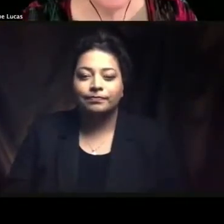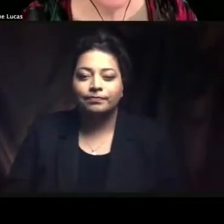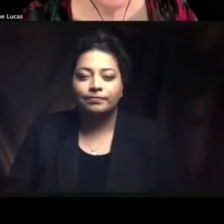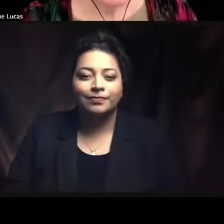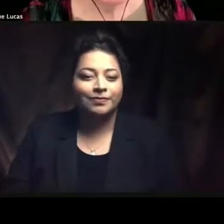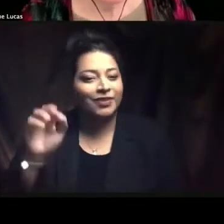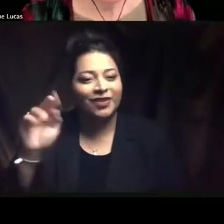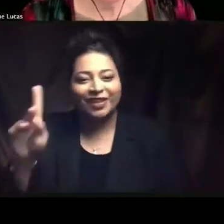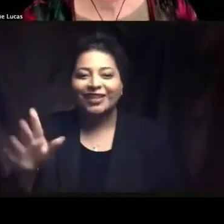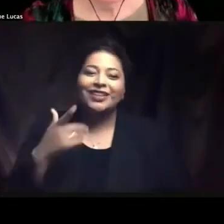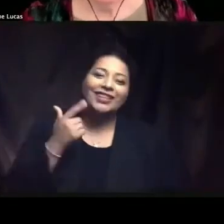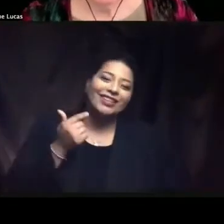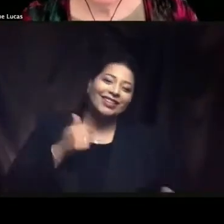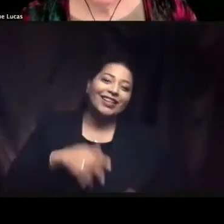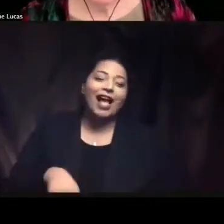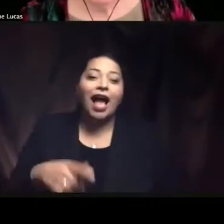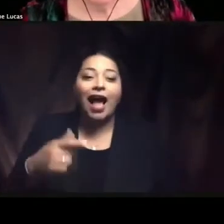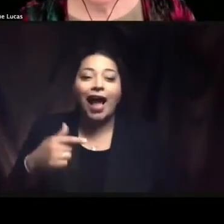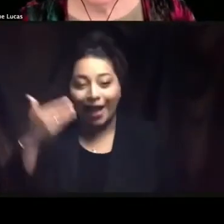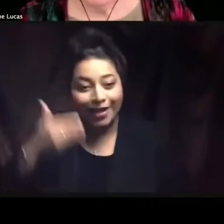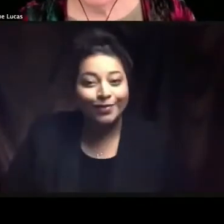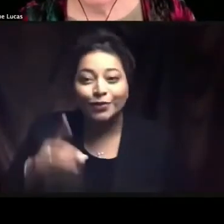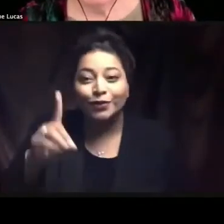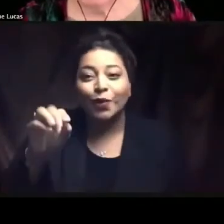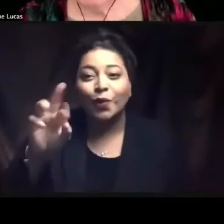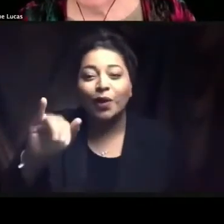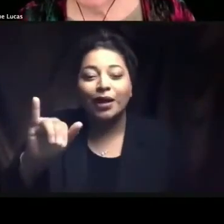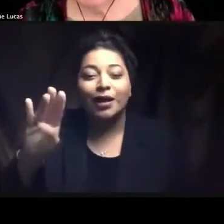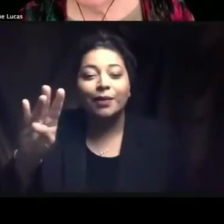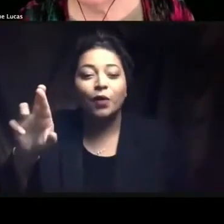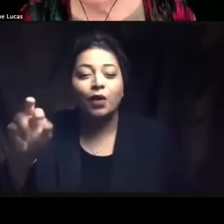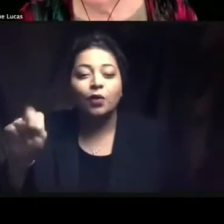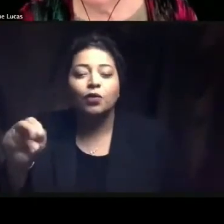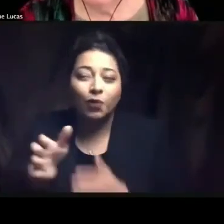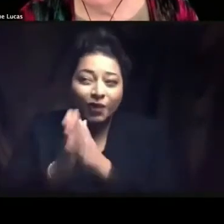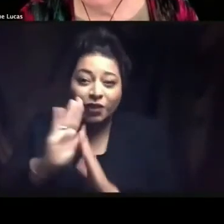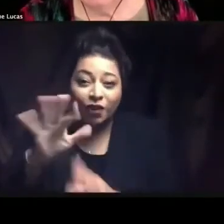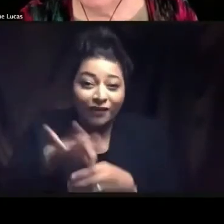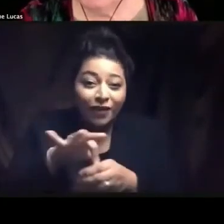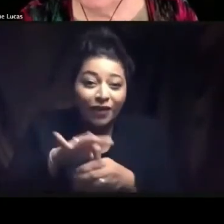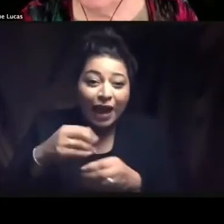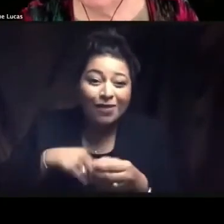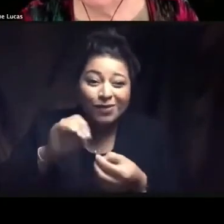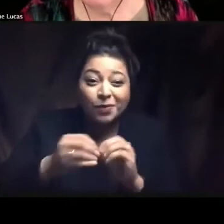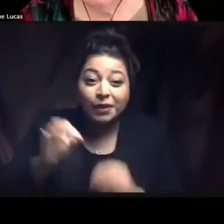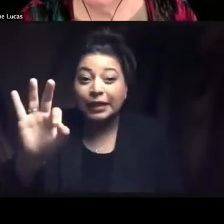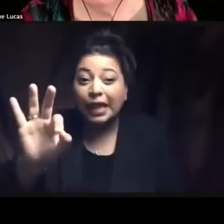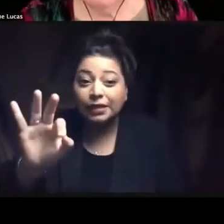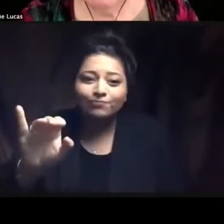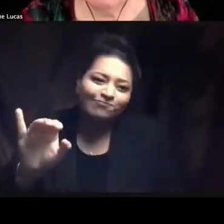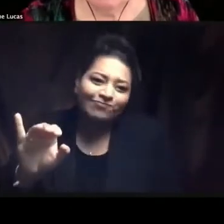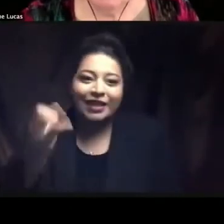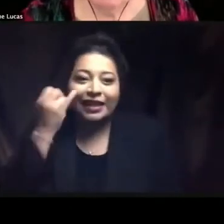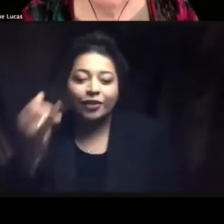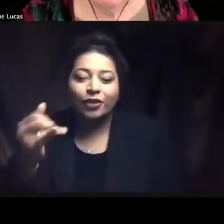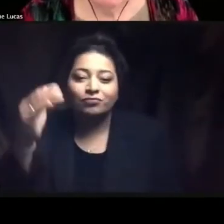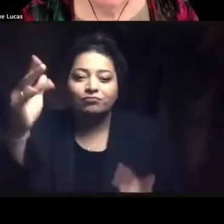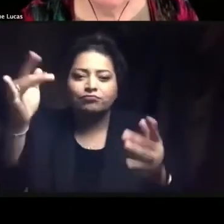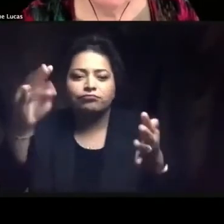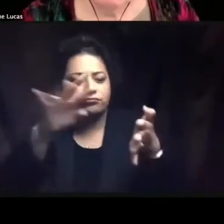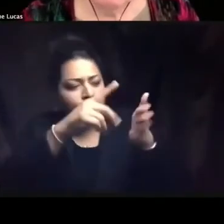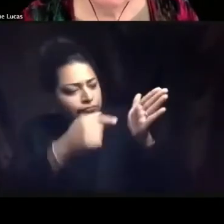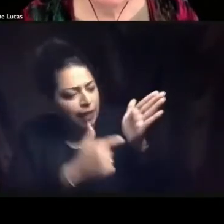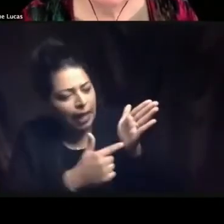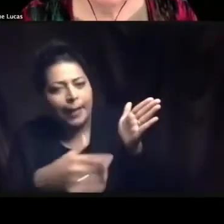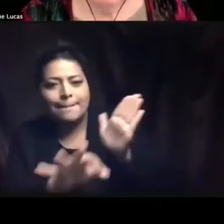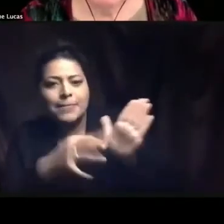Okay. I'm Dory Brown, and I humbly ask for your vote. I know I'm number 9 on the ballot, but if you go down to number 9 and pick me, you'll